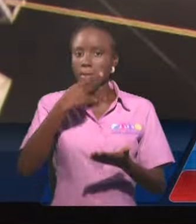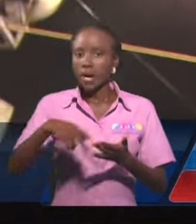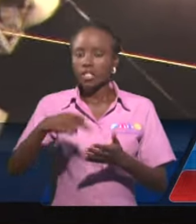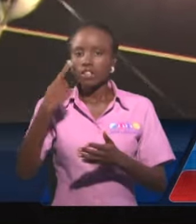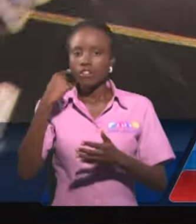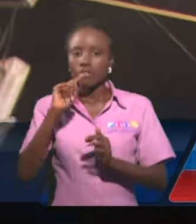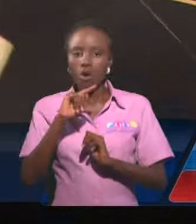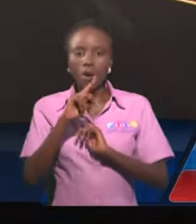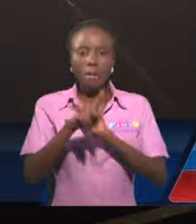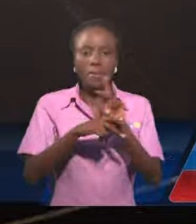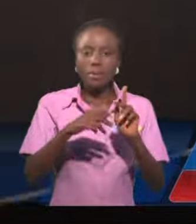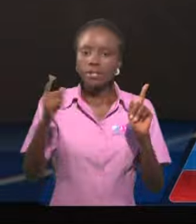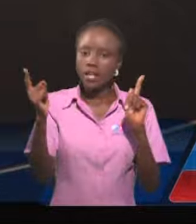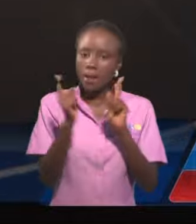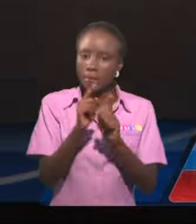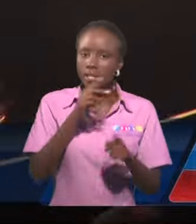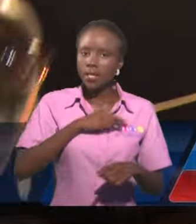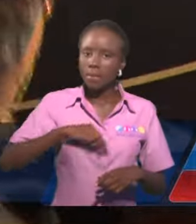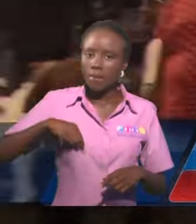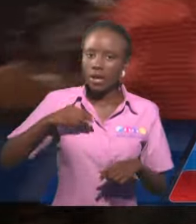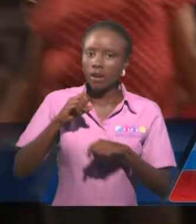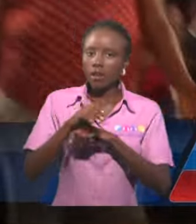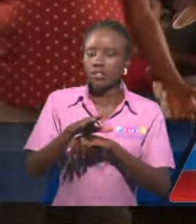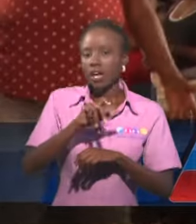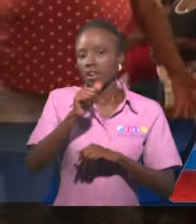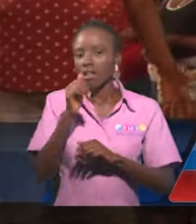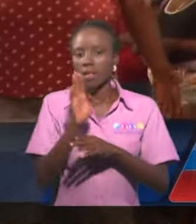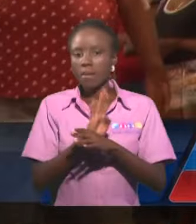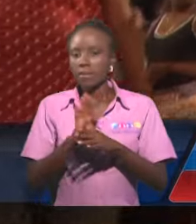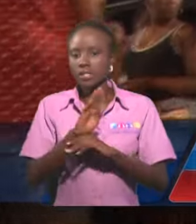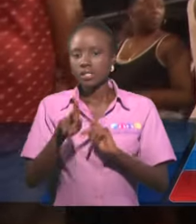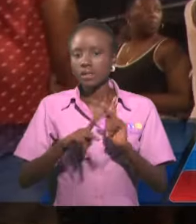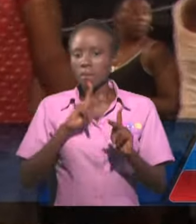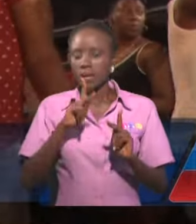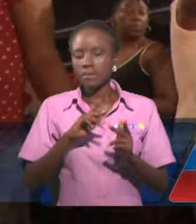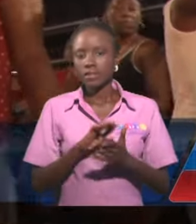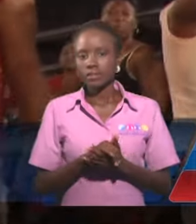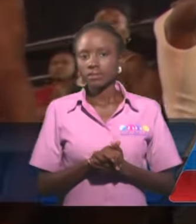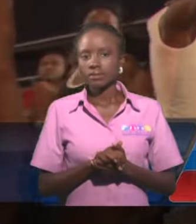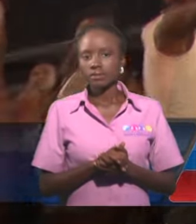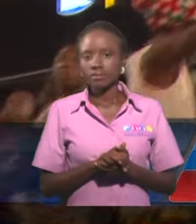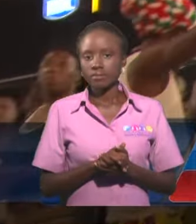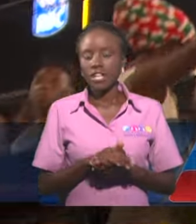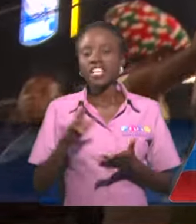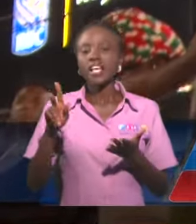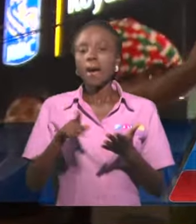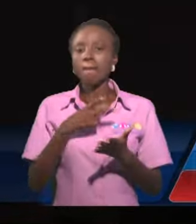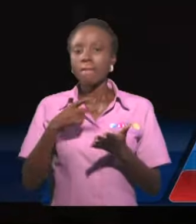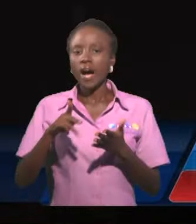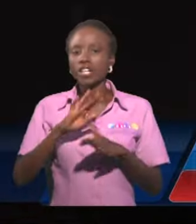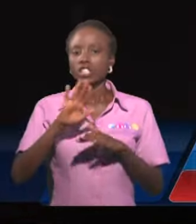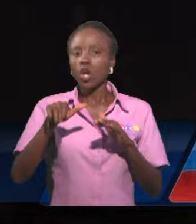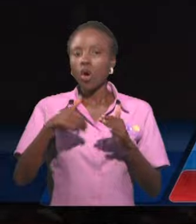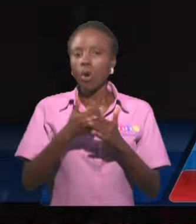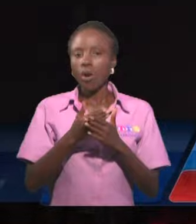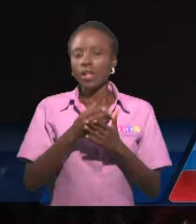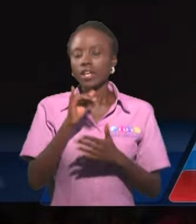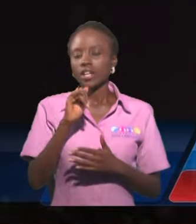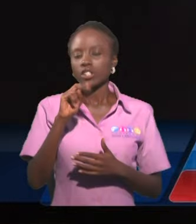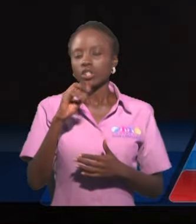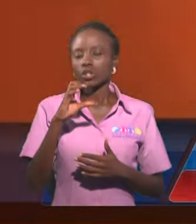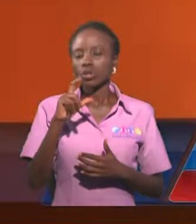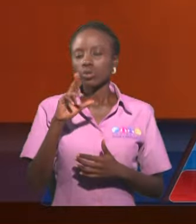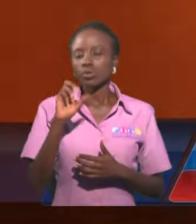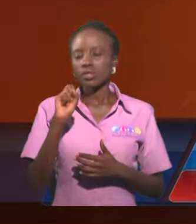citizens to network and meet the mayor, councillor, and business people in the area. The mayor's premium all-inclusive will also be held next weekend as part